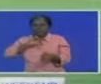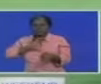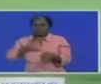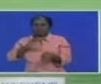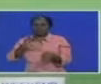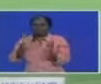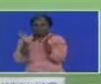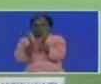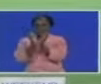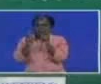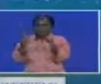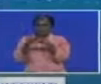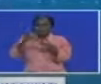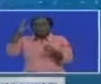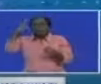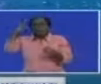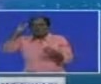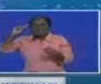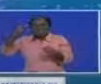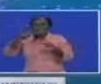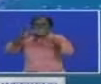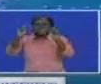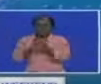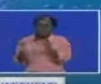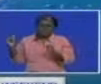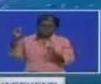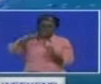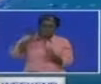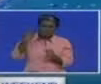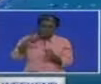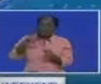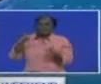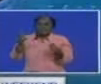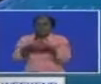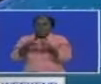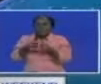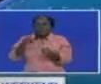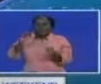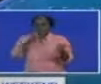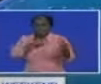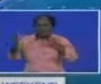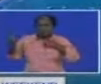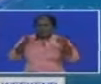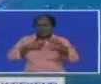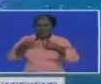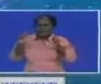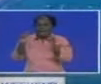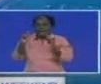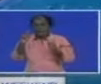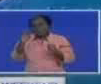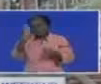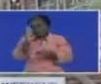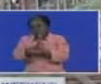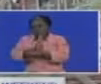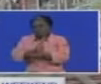of Somalia were the first national team to arrive for SACAFA on Saturday, with Rwanda, Sudan, Uganda, Eritrea, Burundi, South Sudan arriving on